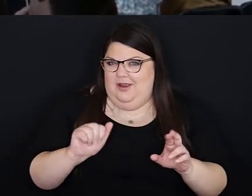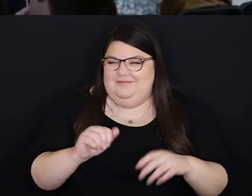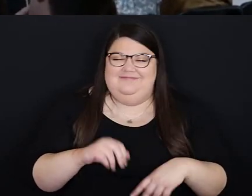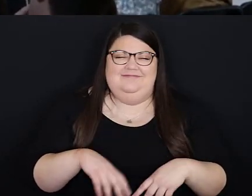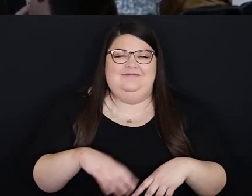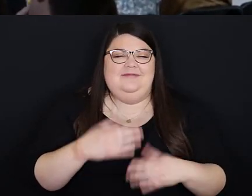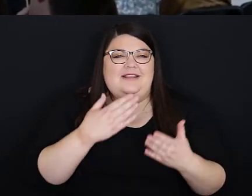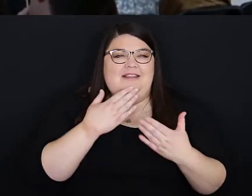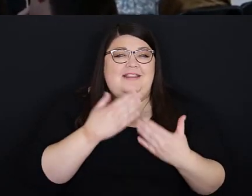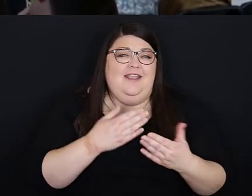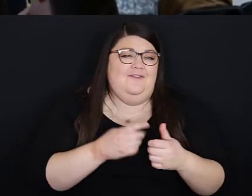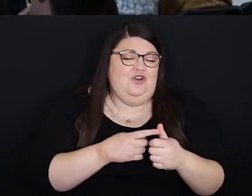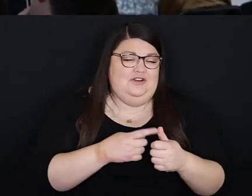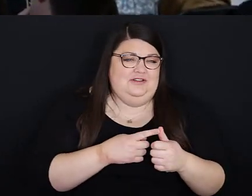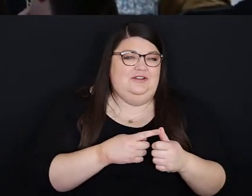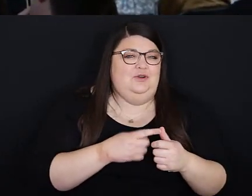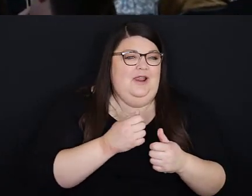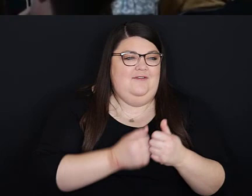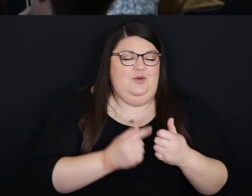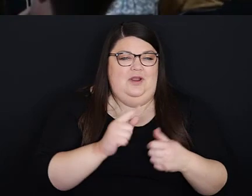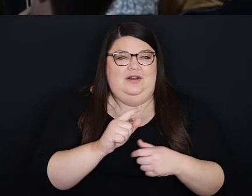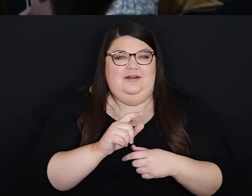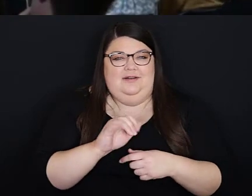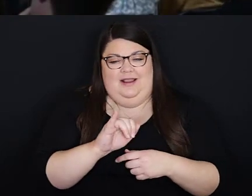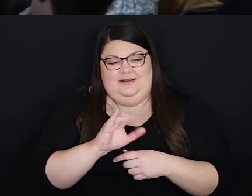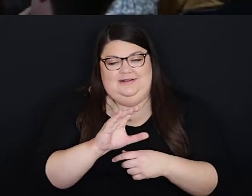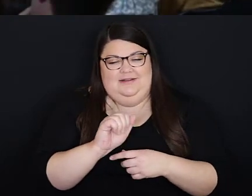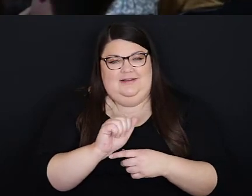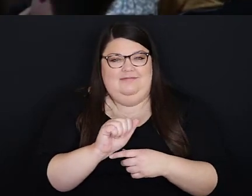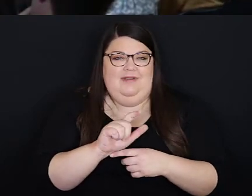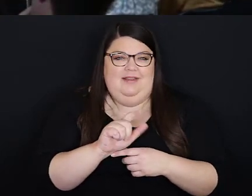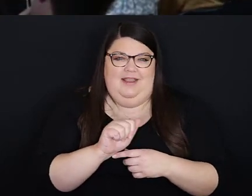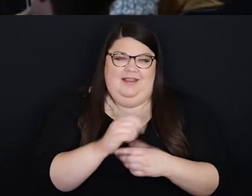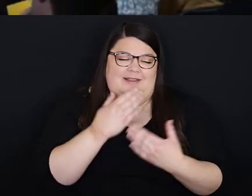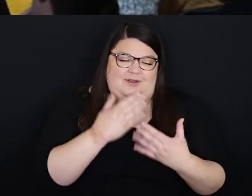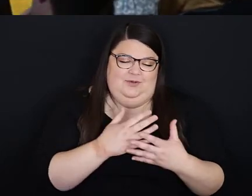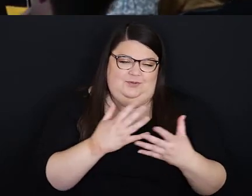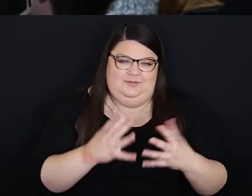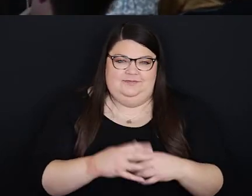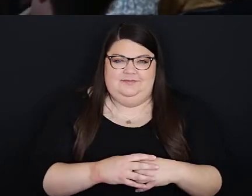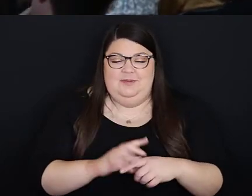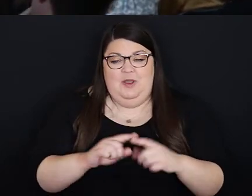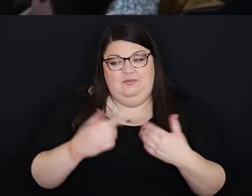First off, I want to thank everybody at the ICA, and I had full thanks, but let's get to it.